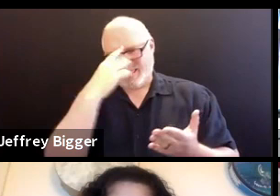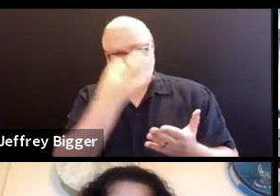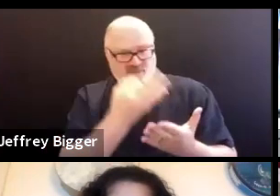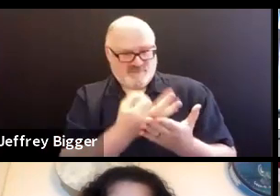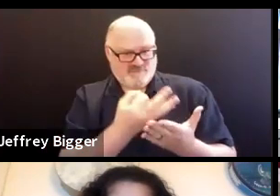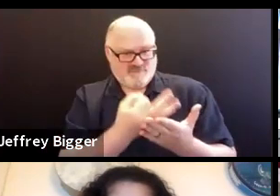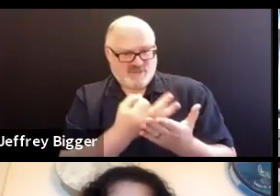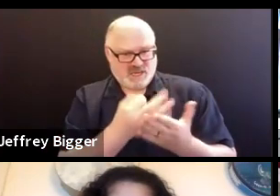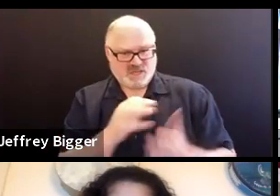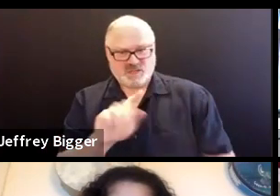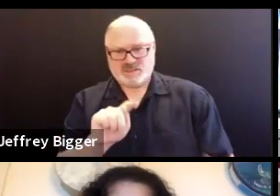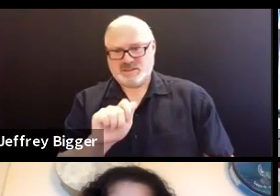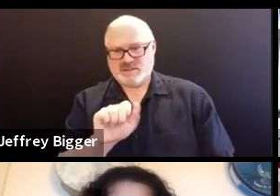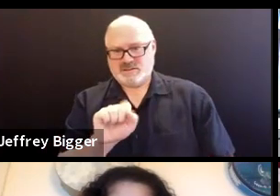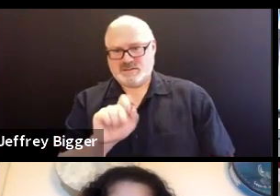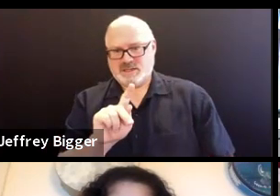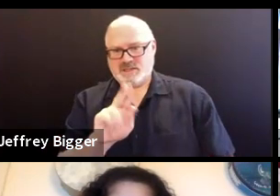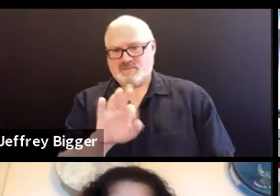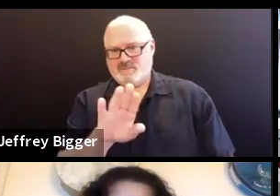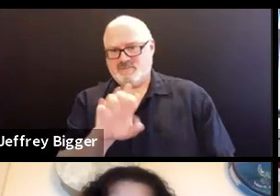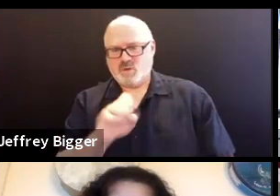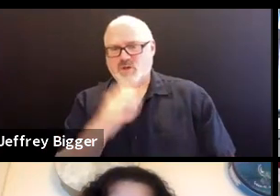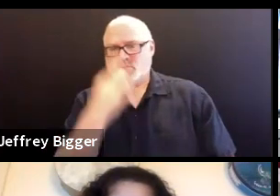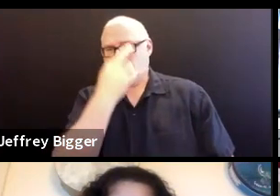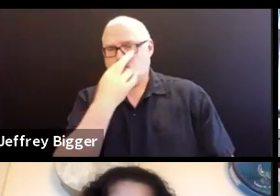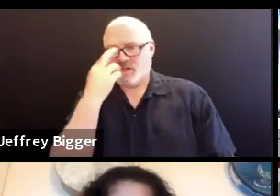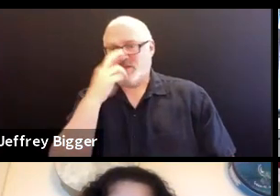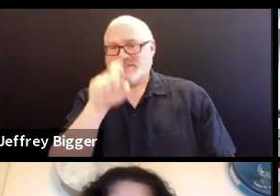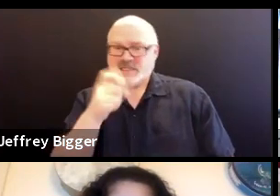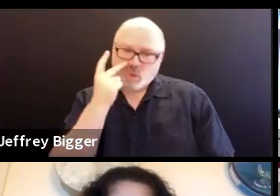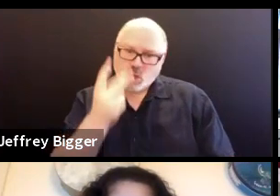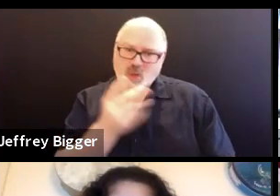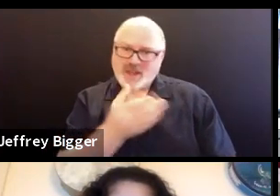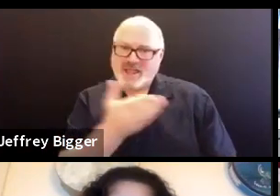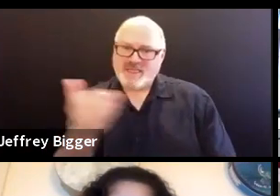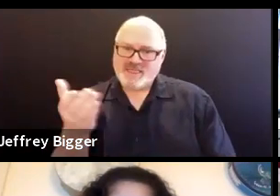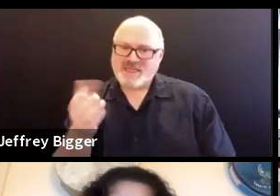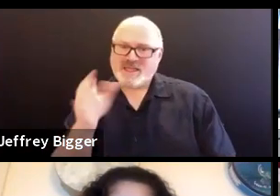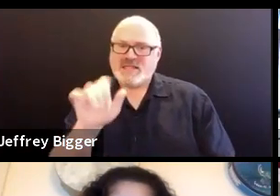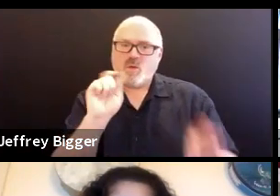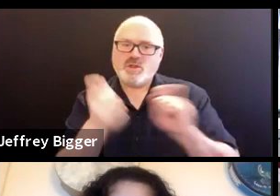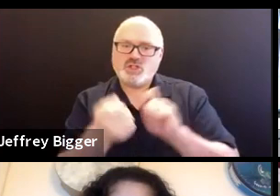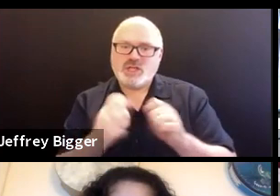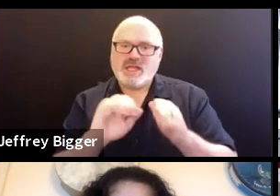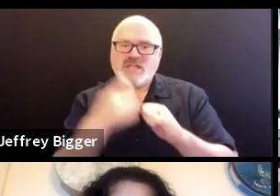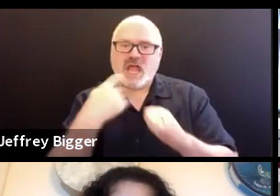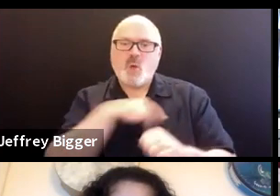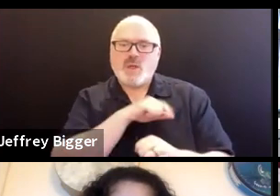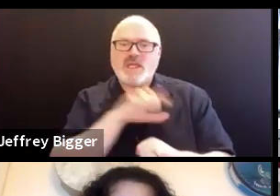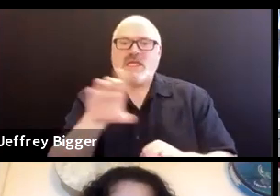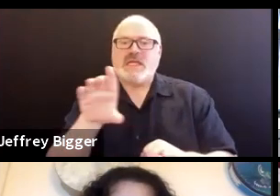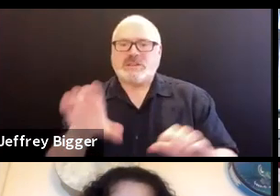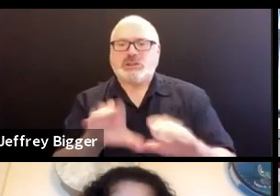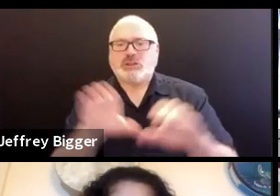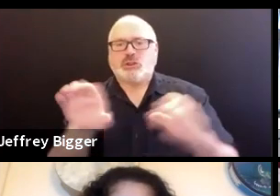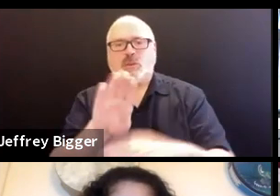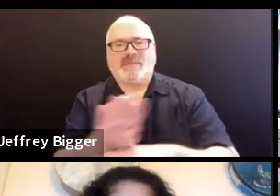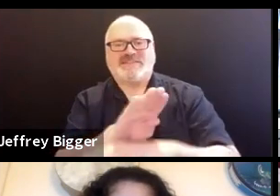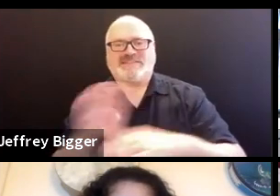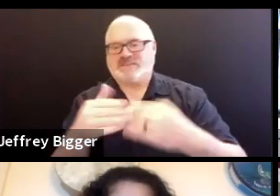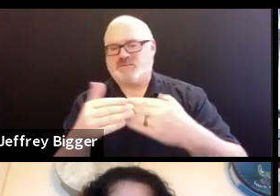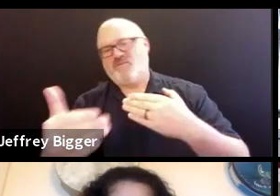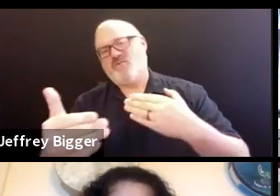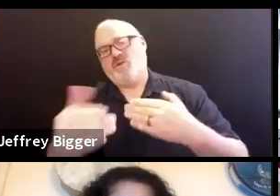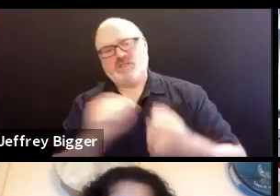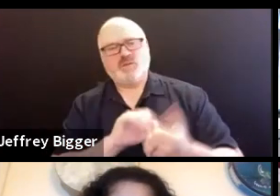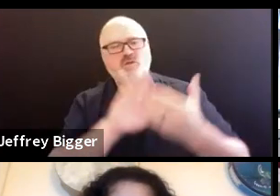force realizes that, we do need to be looking for the things that are changing the way that we do business, so that we are